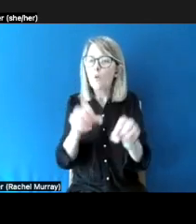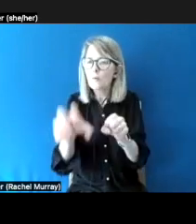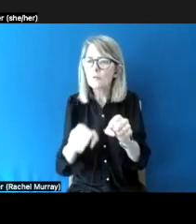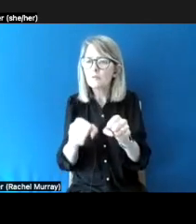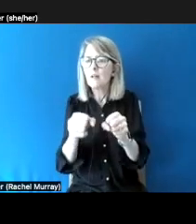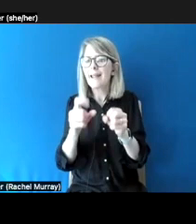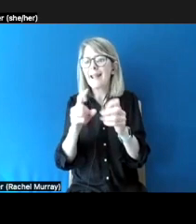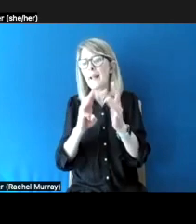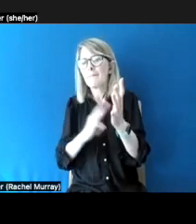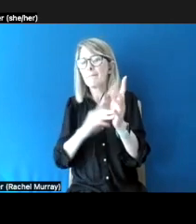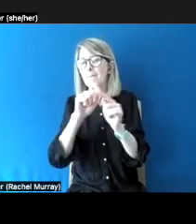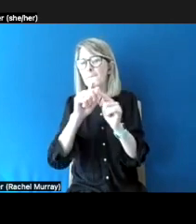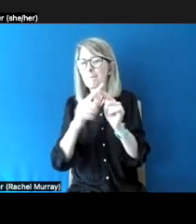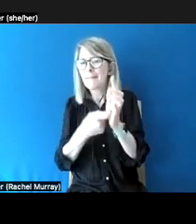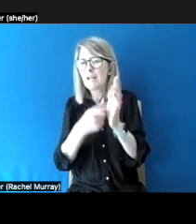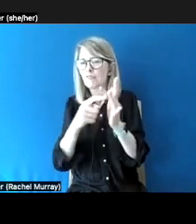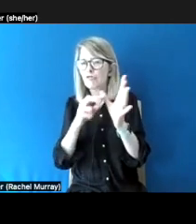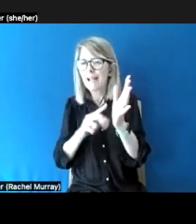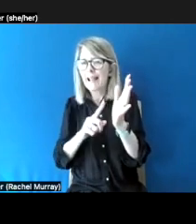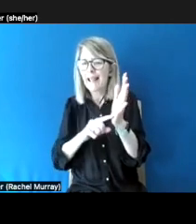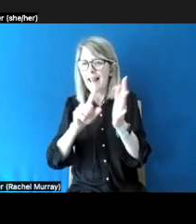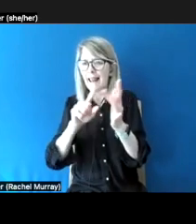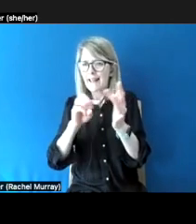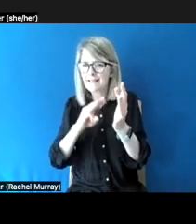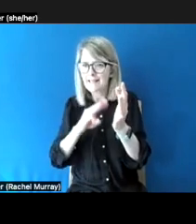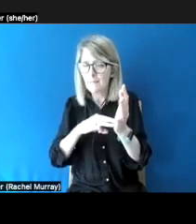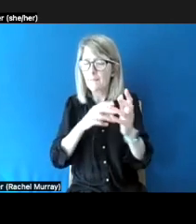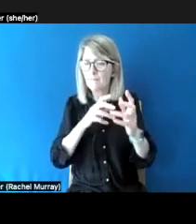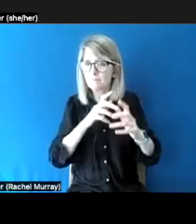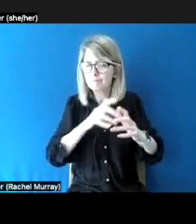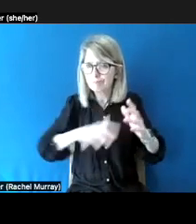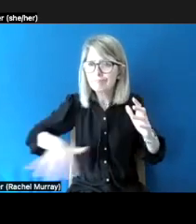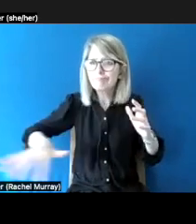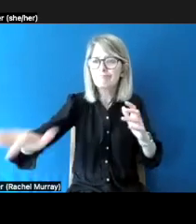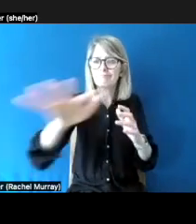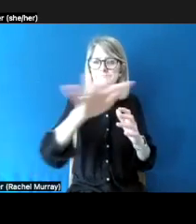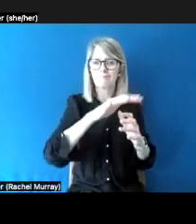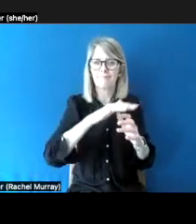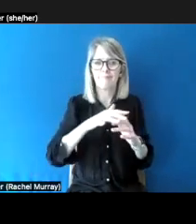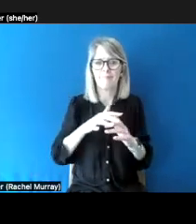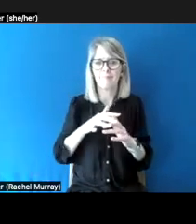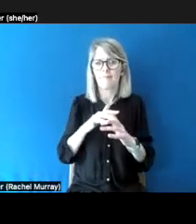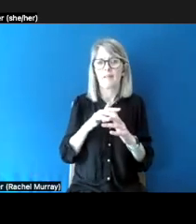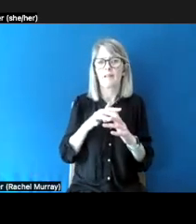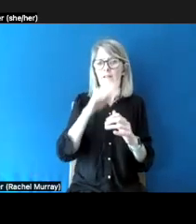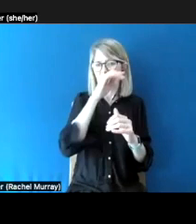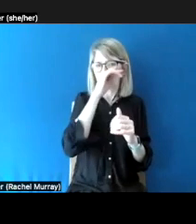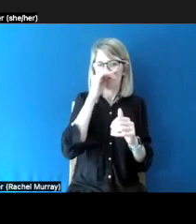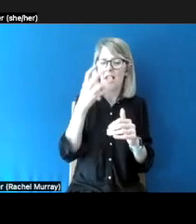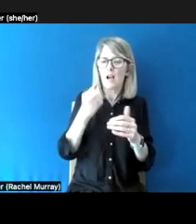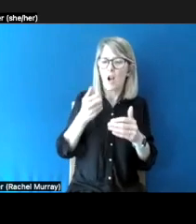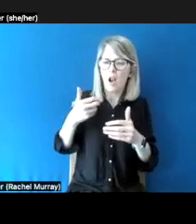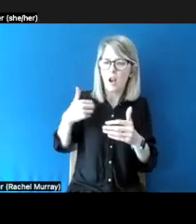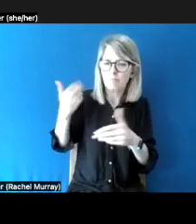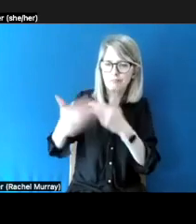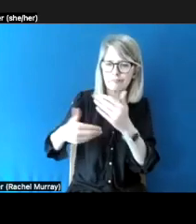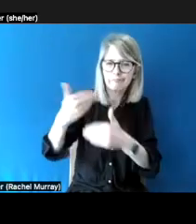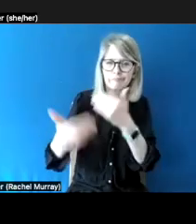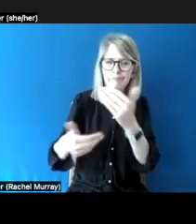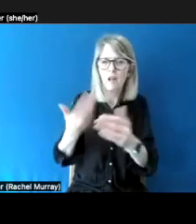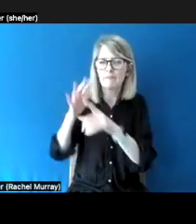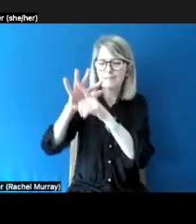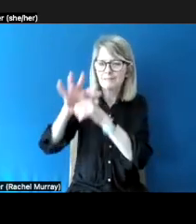a long process of continued domination of the West over the rest of the world, and cultural, economic, and